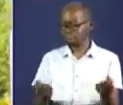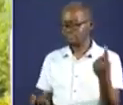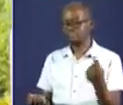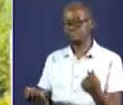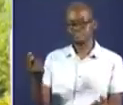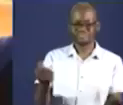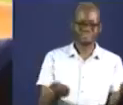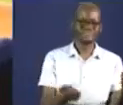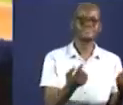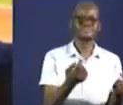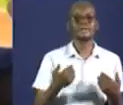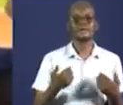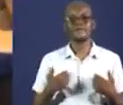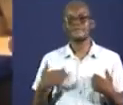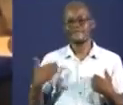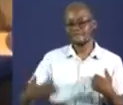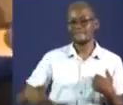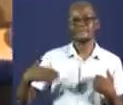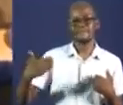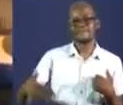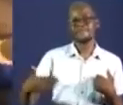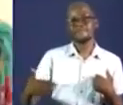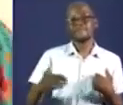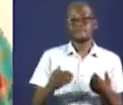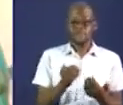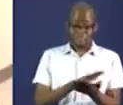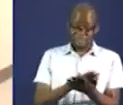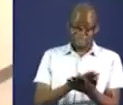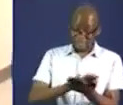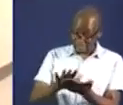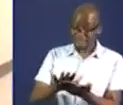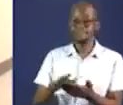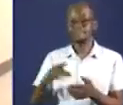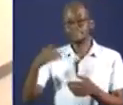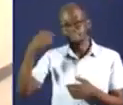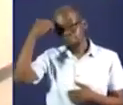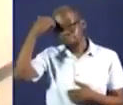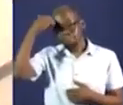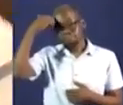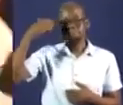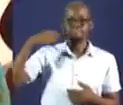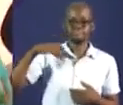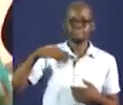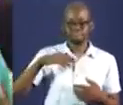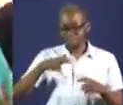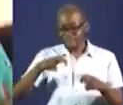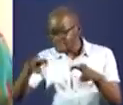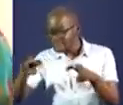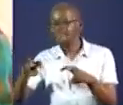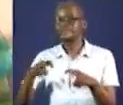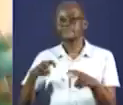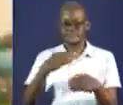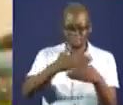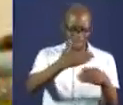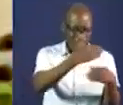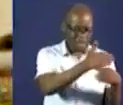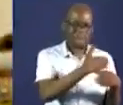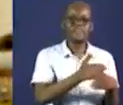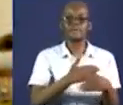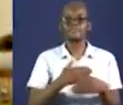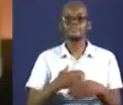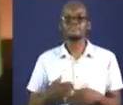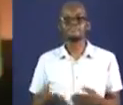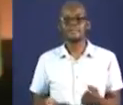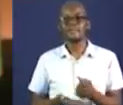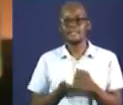with new confirmed infections and cases daily. Such sanitation and screening of visitors at these border posts and across every entry point in